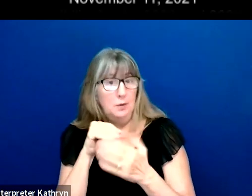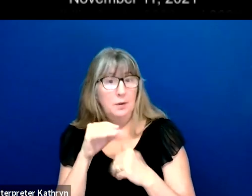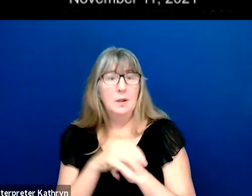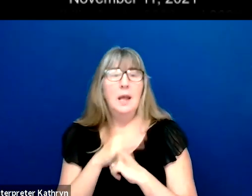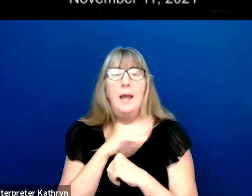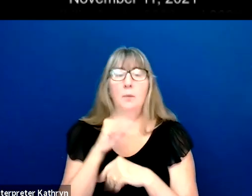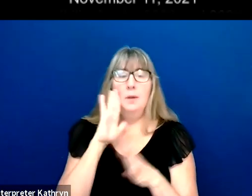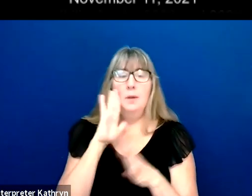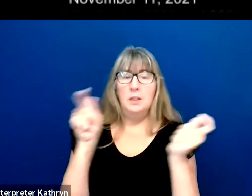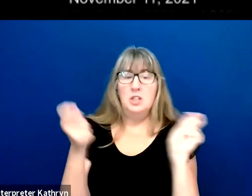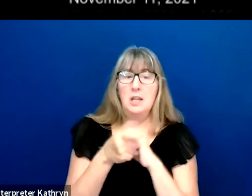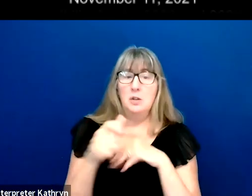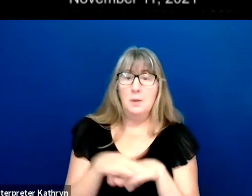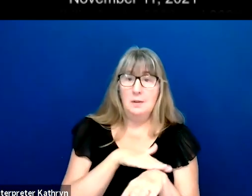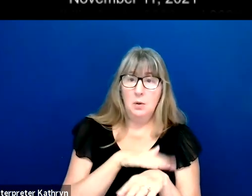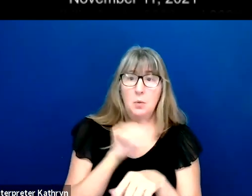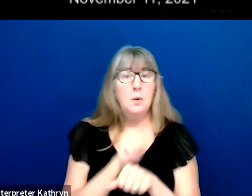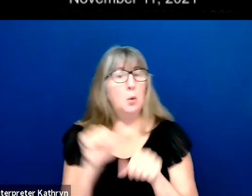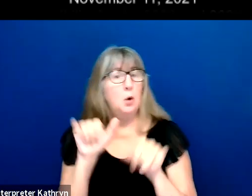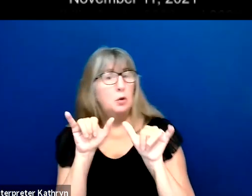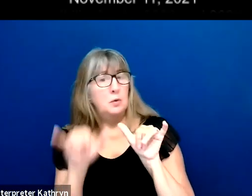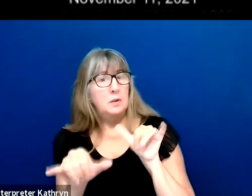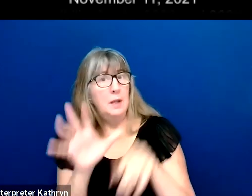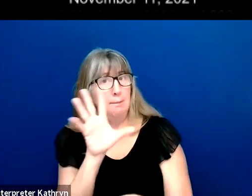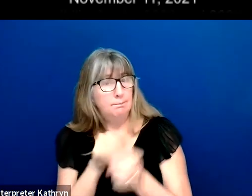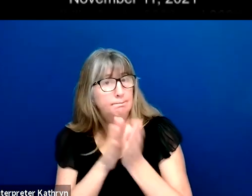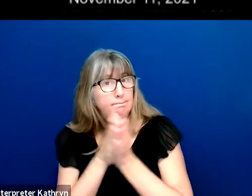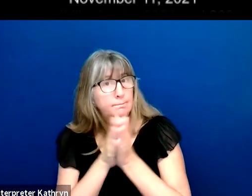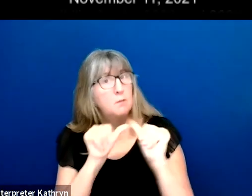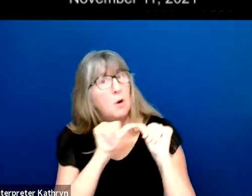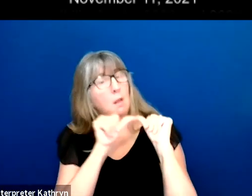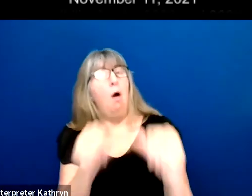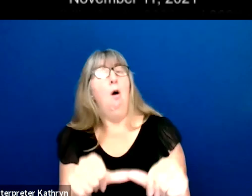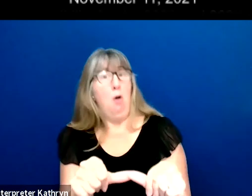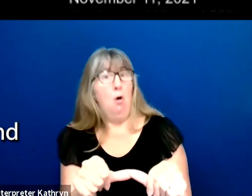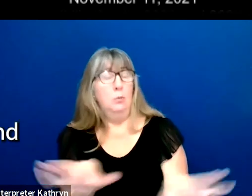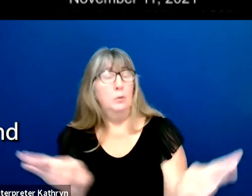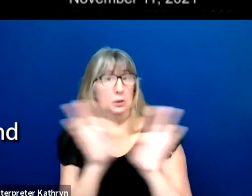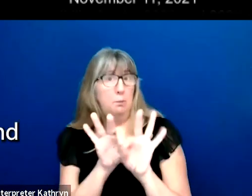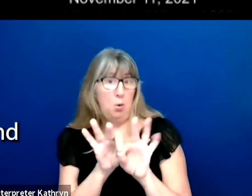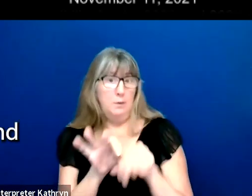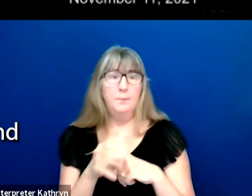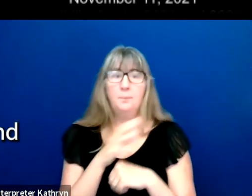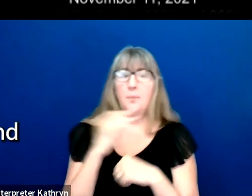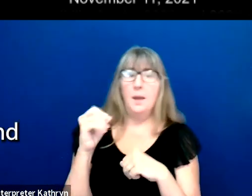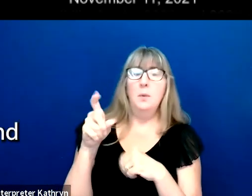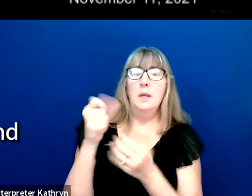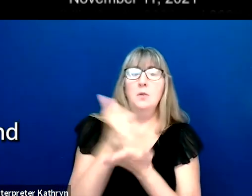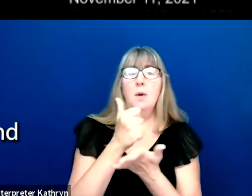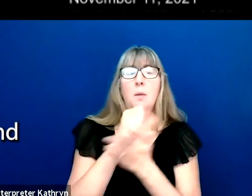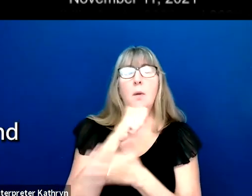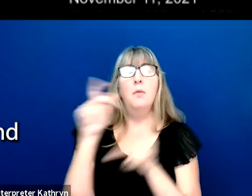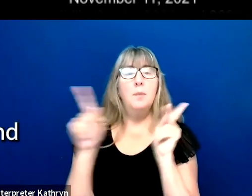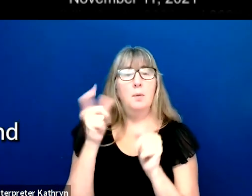be slow. We work to stay in the game for the long haul. That's really important. We also need to help others understand